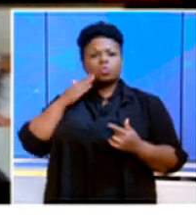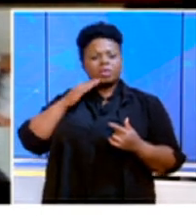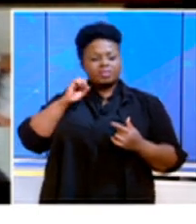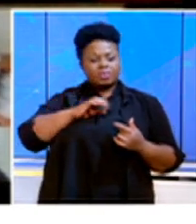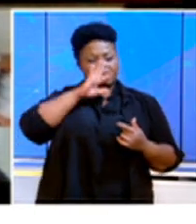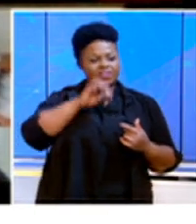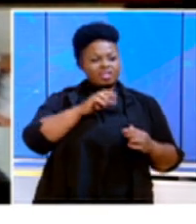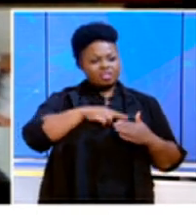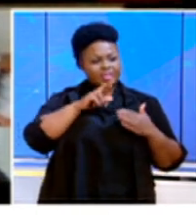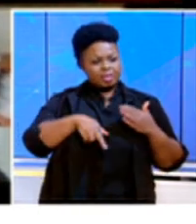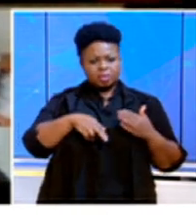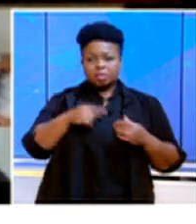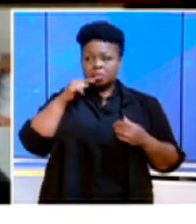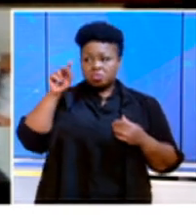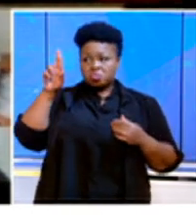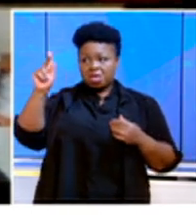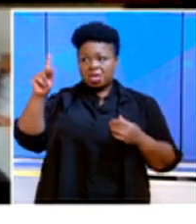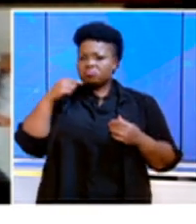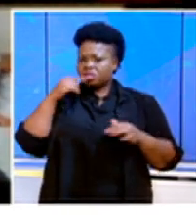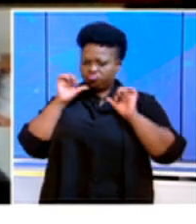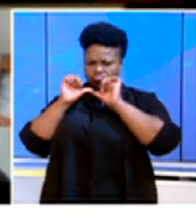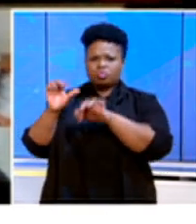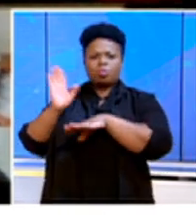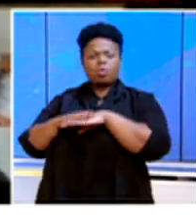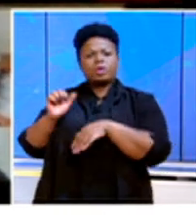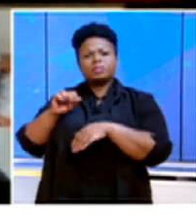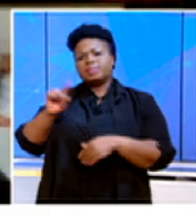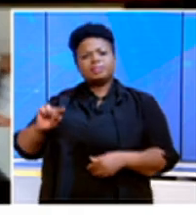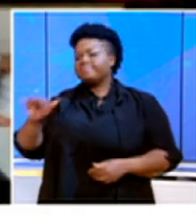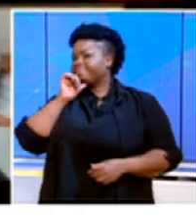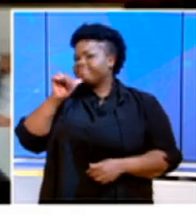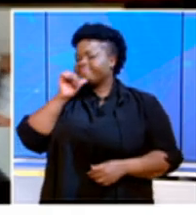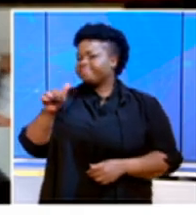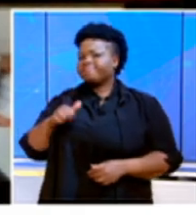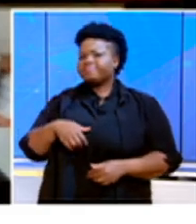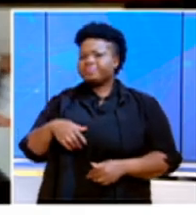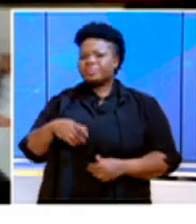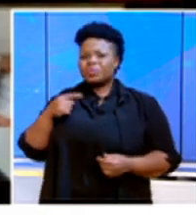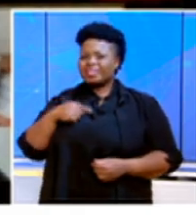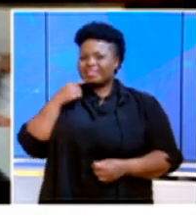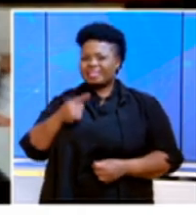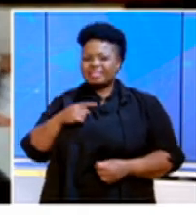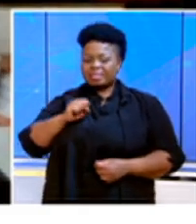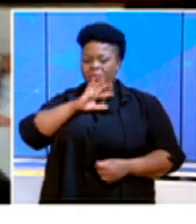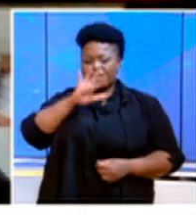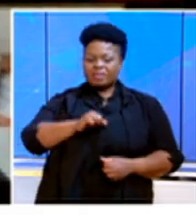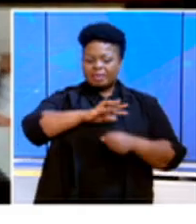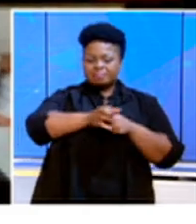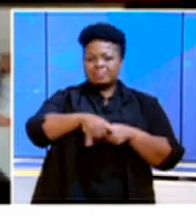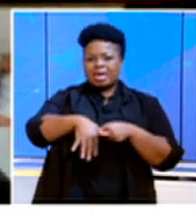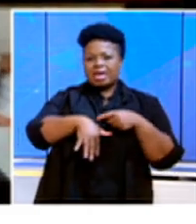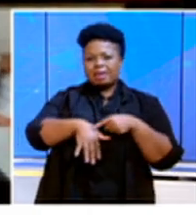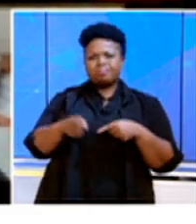African results came out to say we're going to continue our rollout of AstraZeneca, even though the sort of so-called South African variant